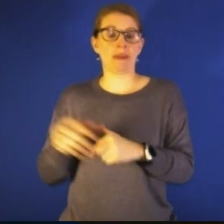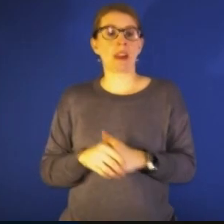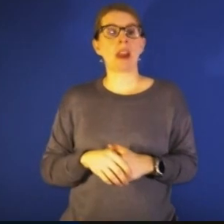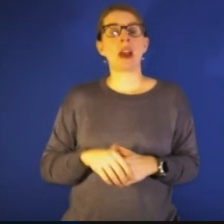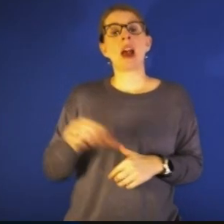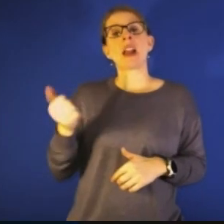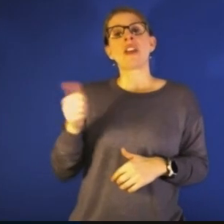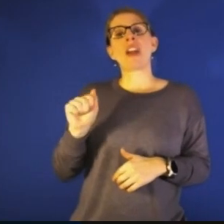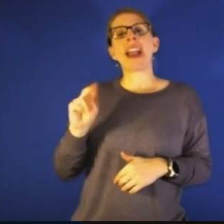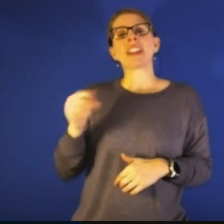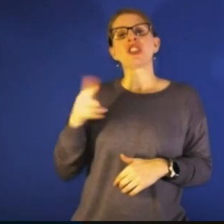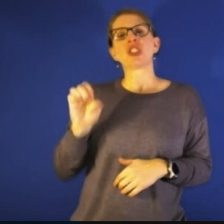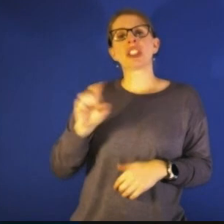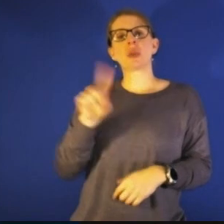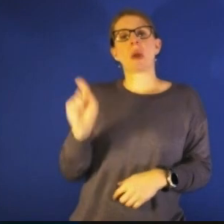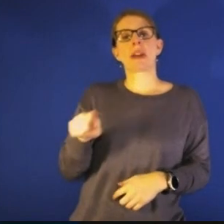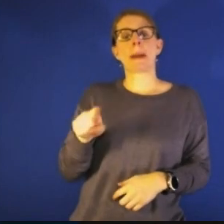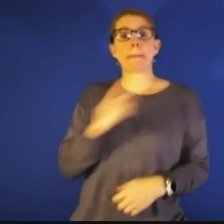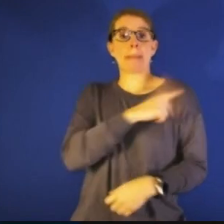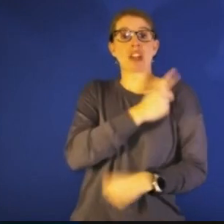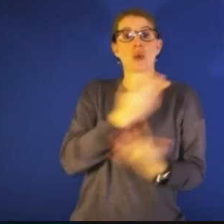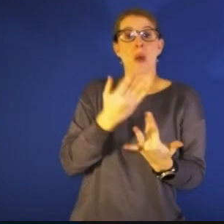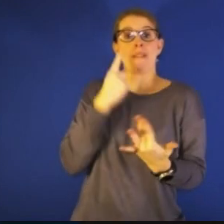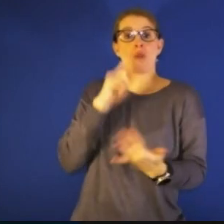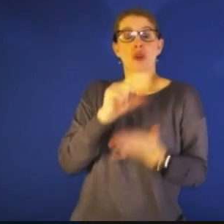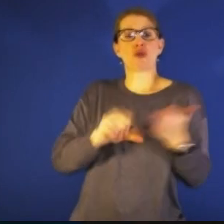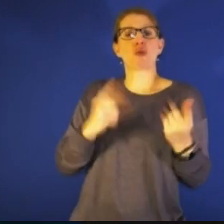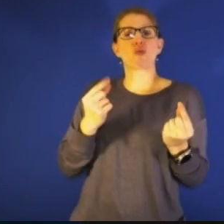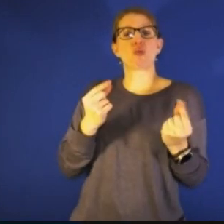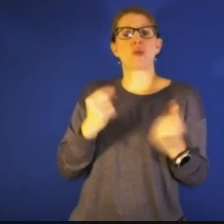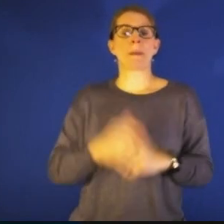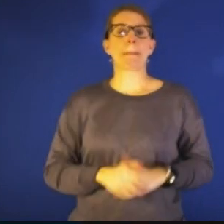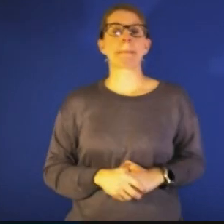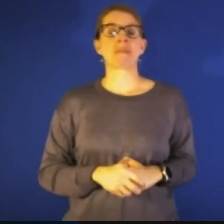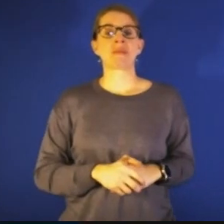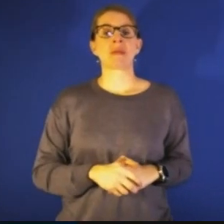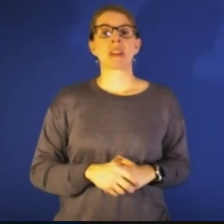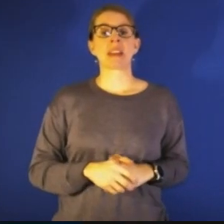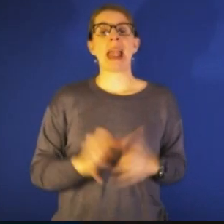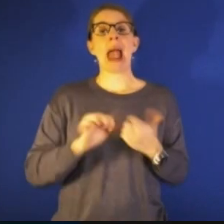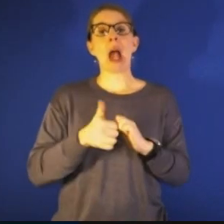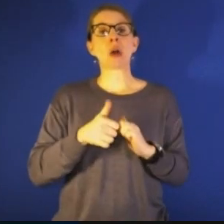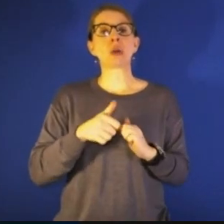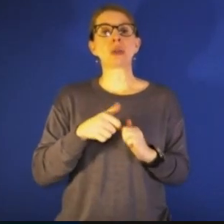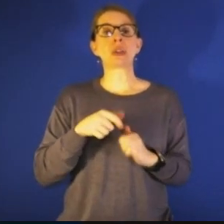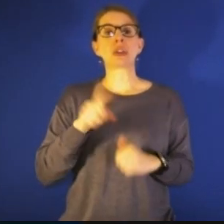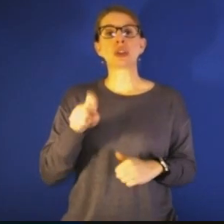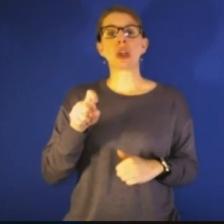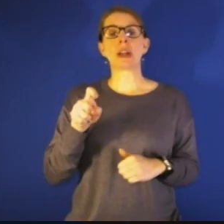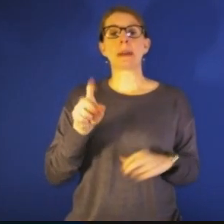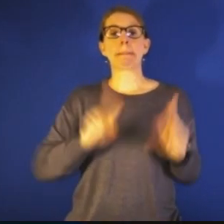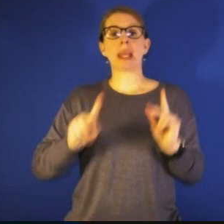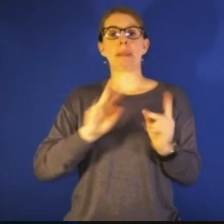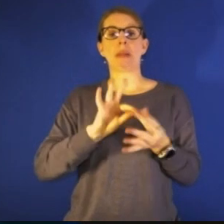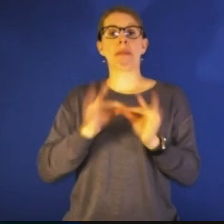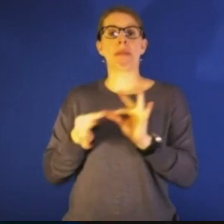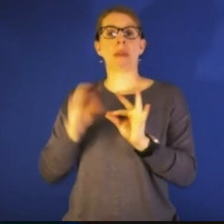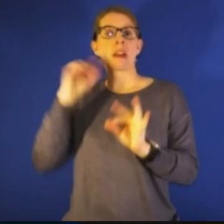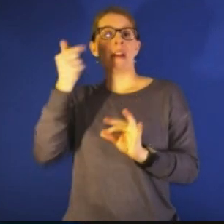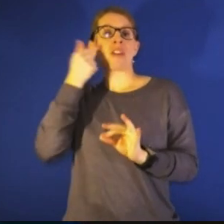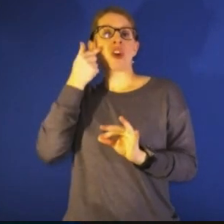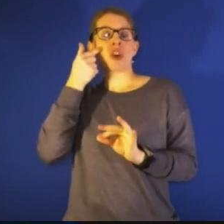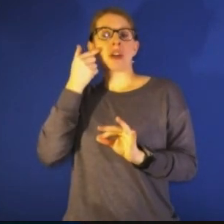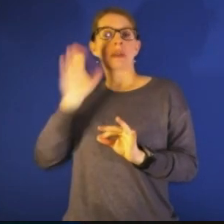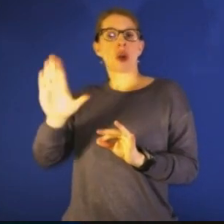should patients waiting for surgery do? Wanting to know, how should people interpret the governor's orders?